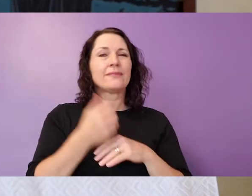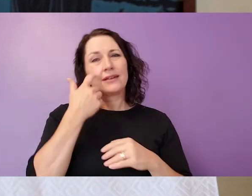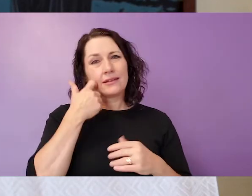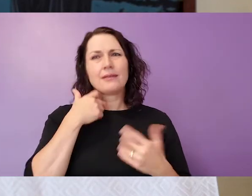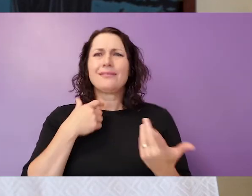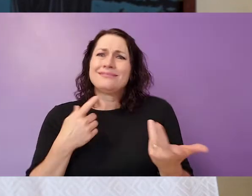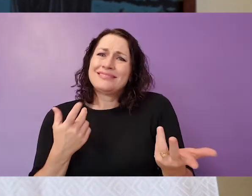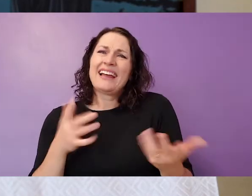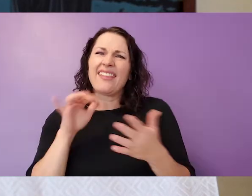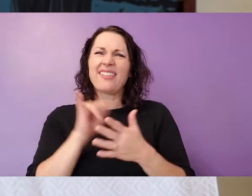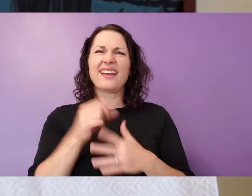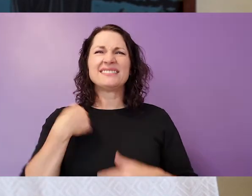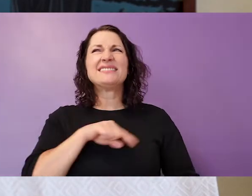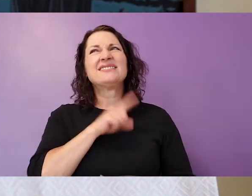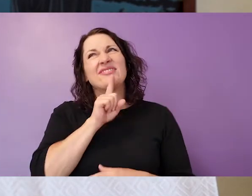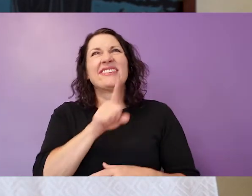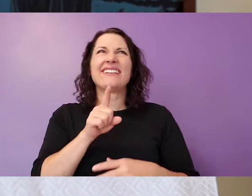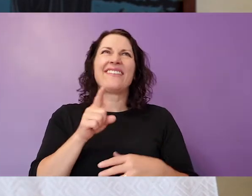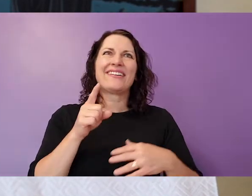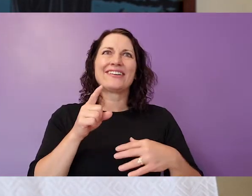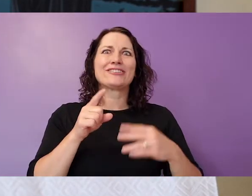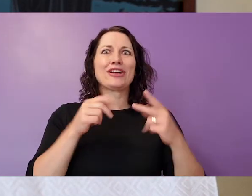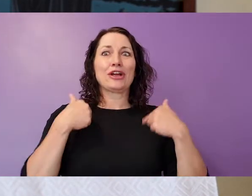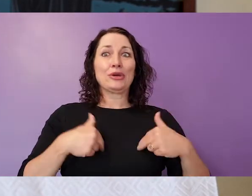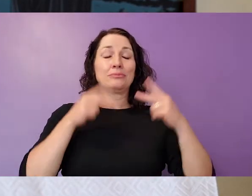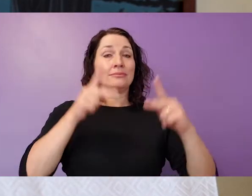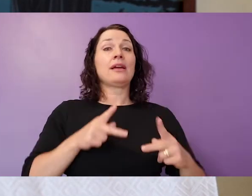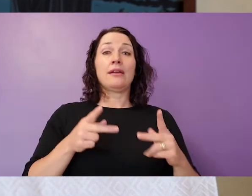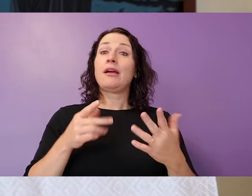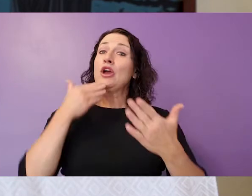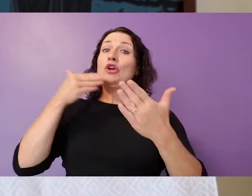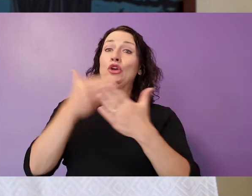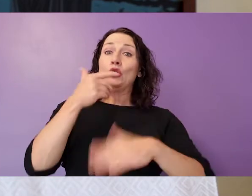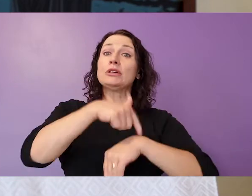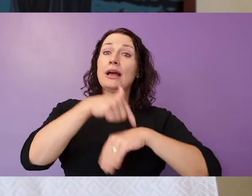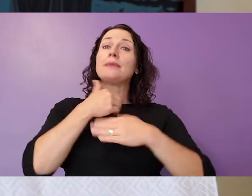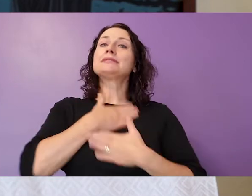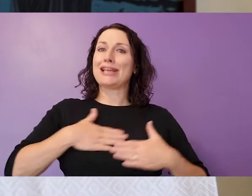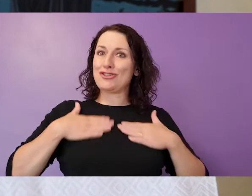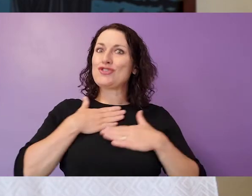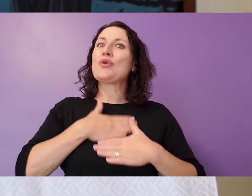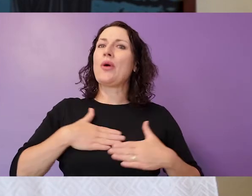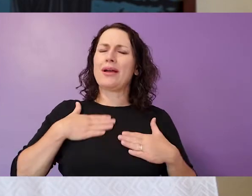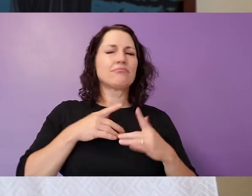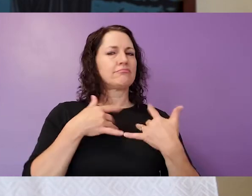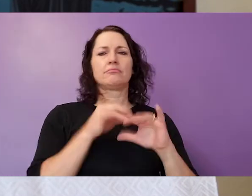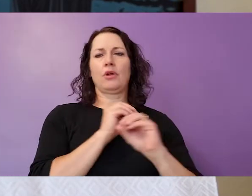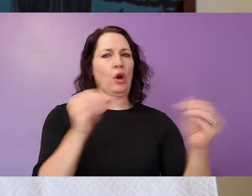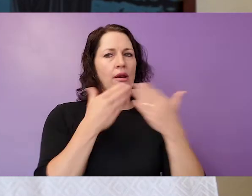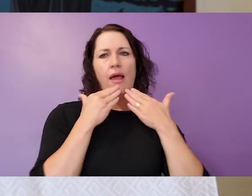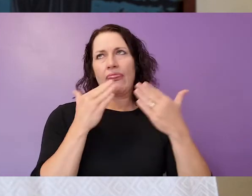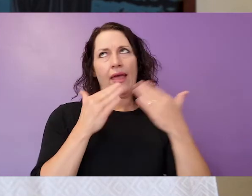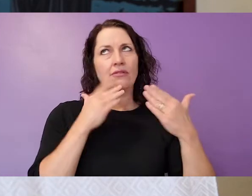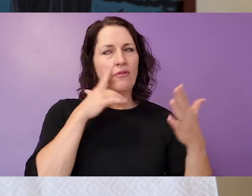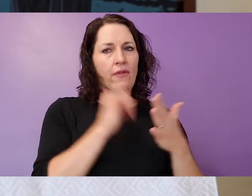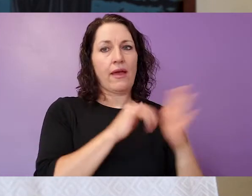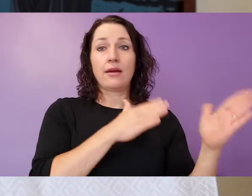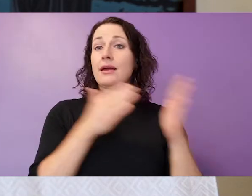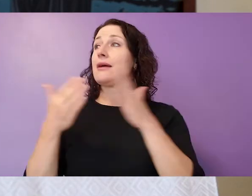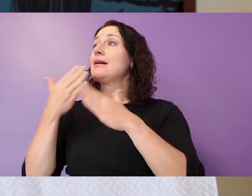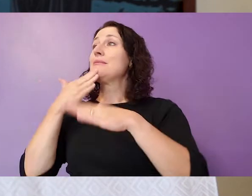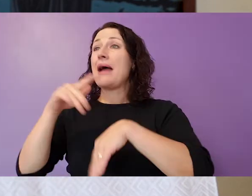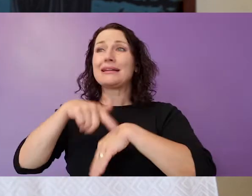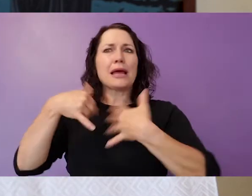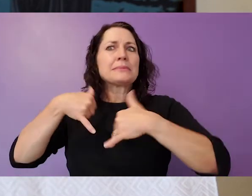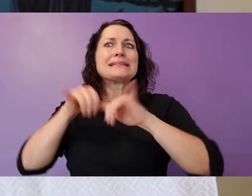We are such human beings that in good times we enjoy it but are not very grateful. And in